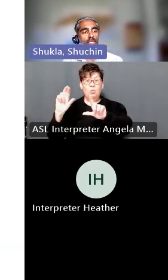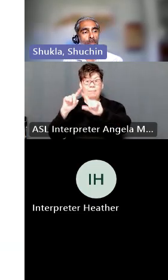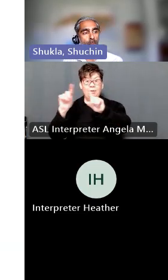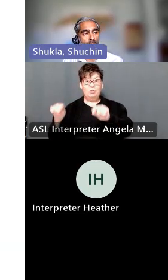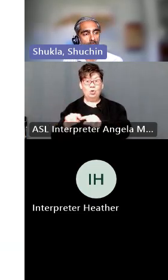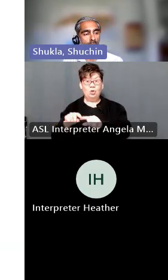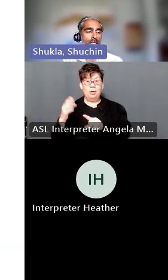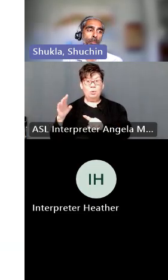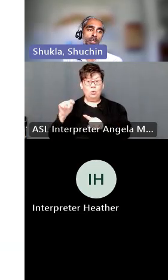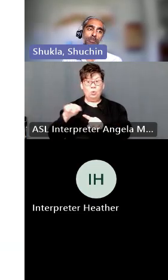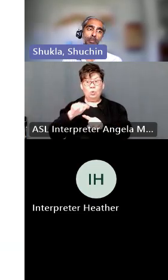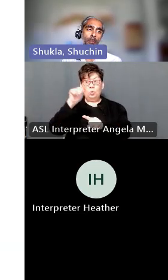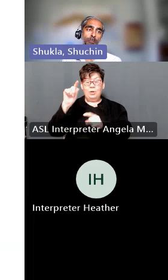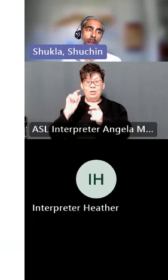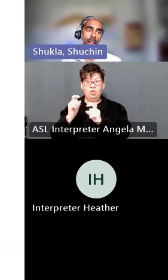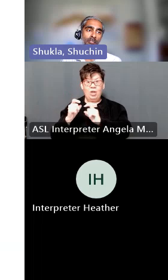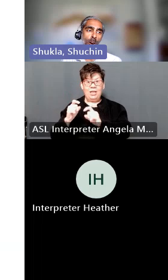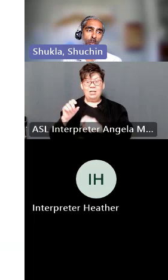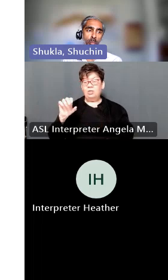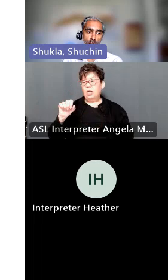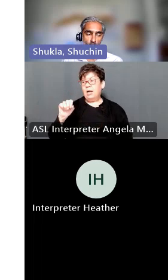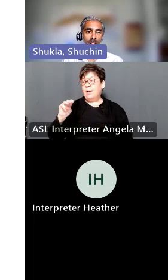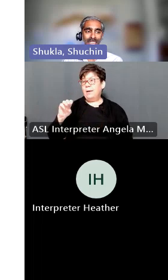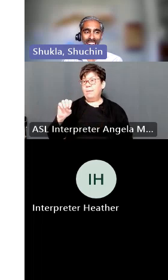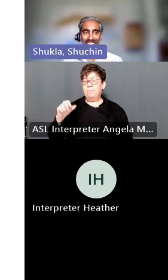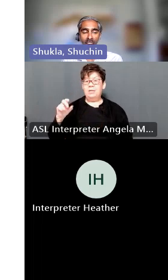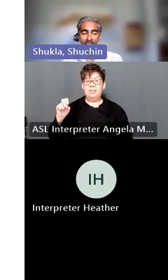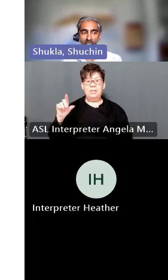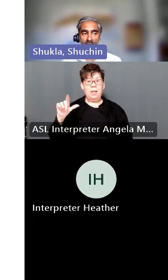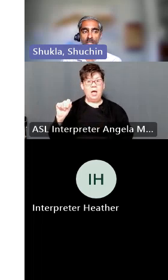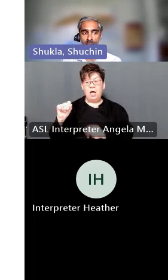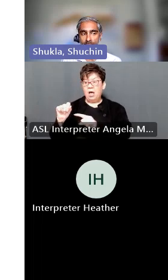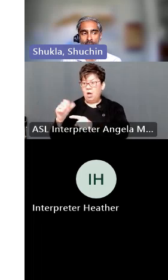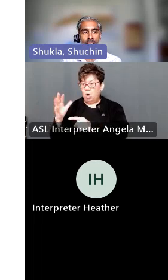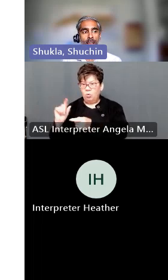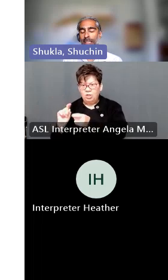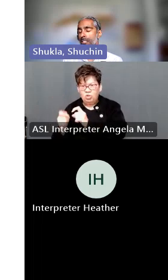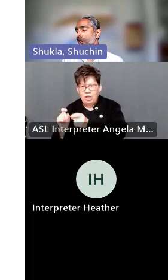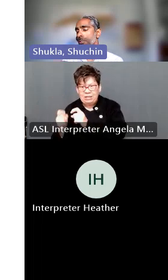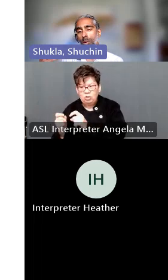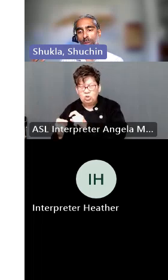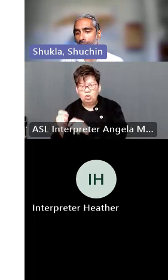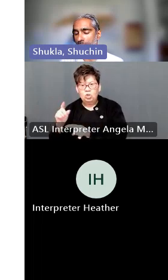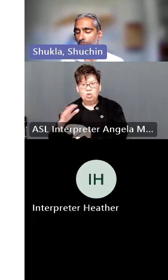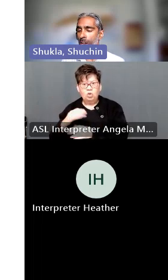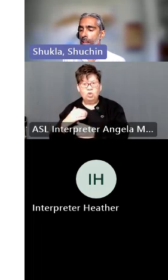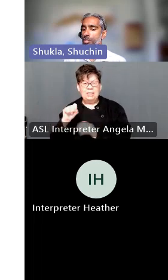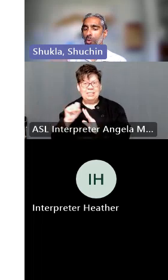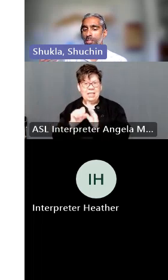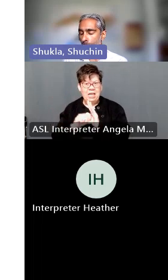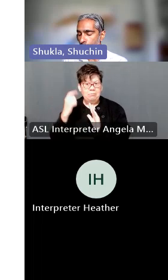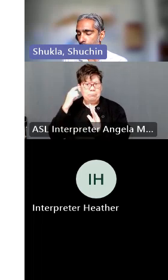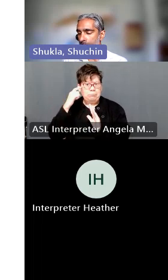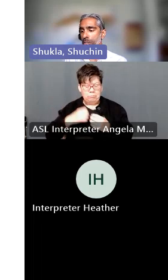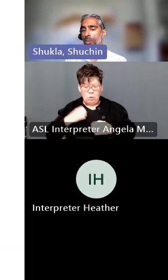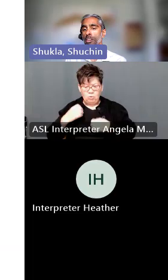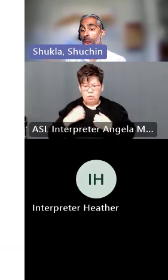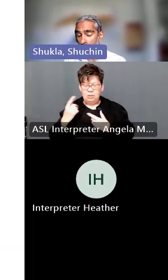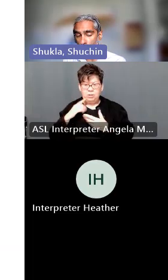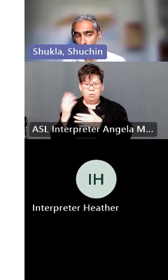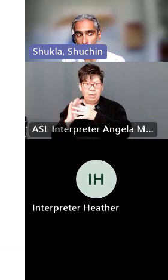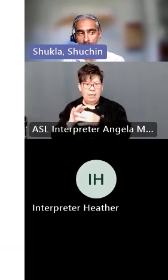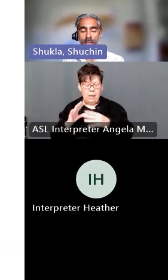changes in the amygdala and some parts of the brain involved with withdrawal and negative affective states. That's closely related to your stress